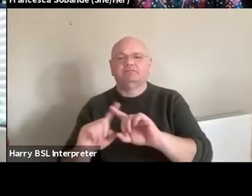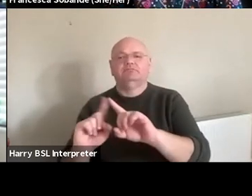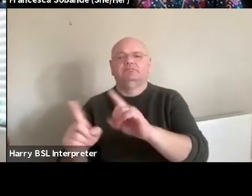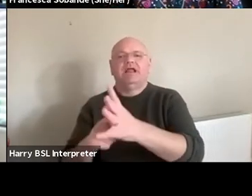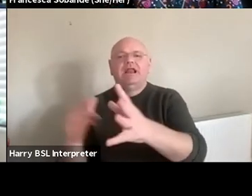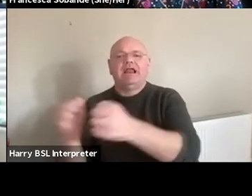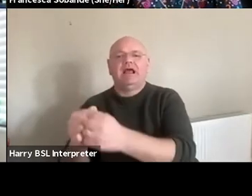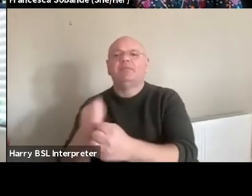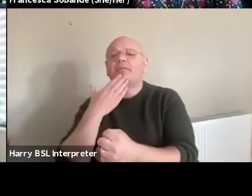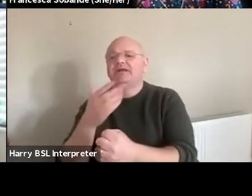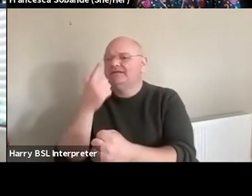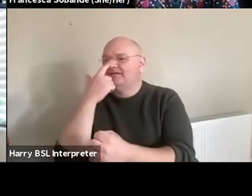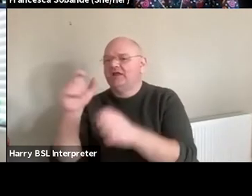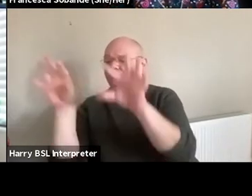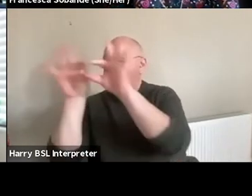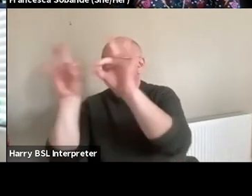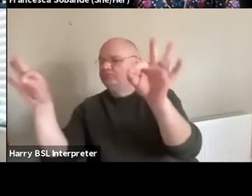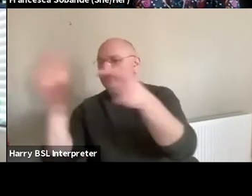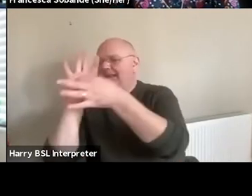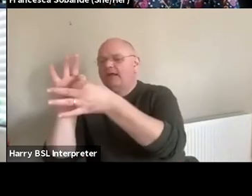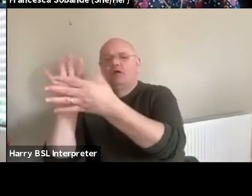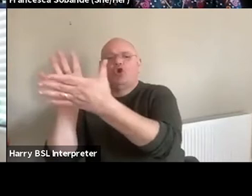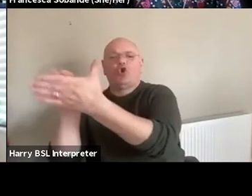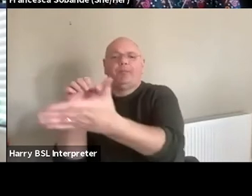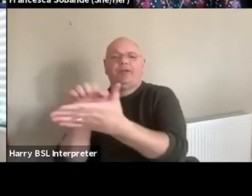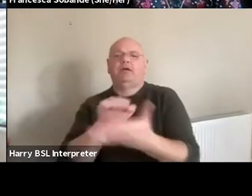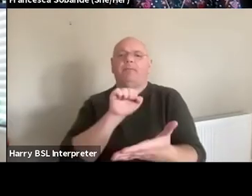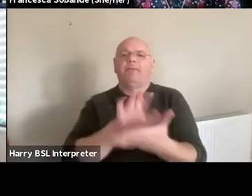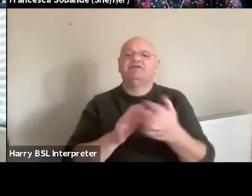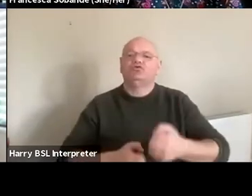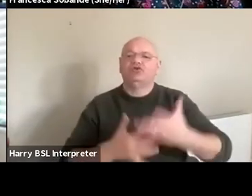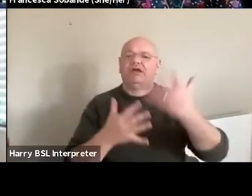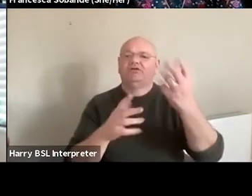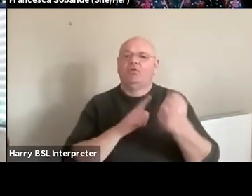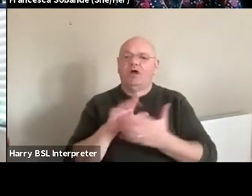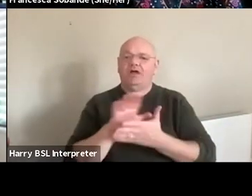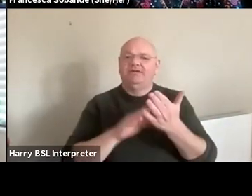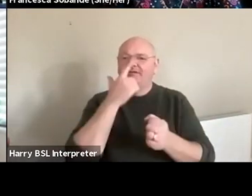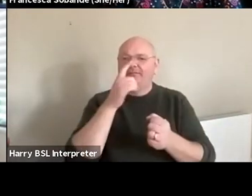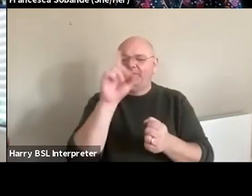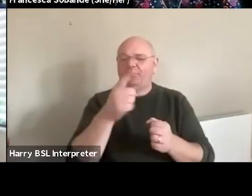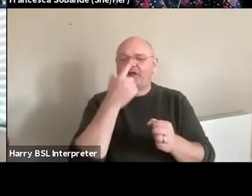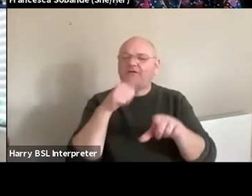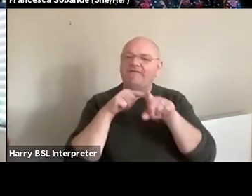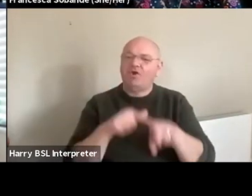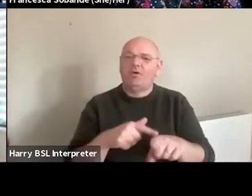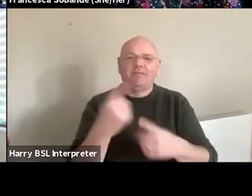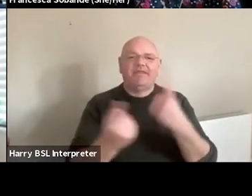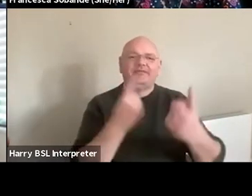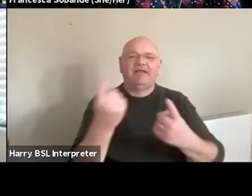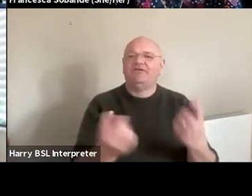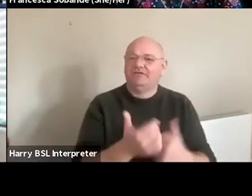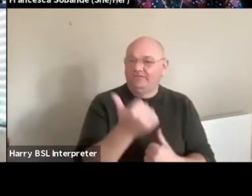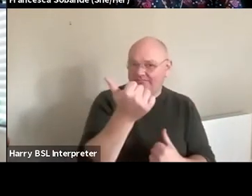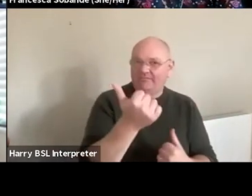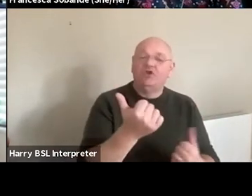in the chat, just in case anyone is interested in picking up on that project. But thank you so